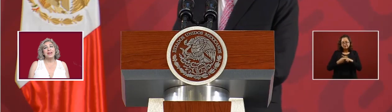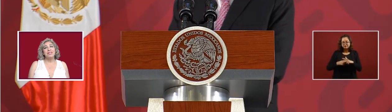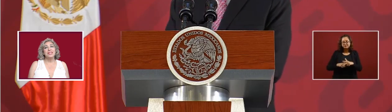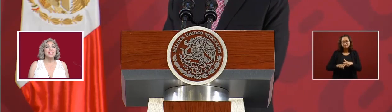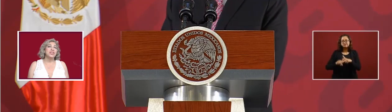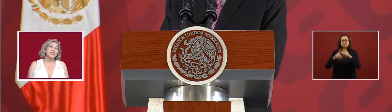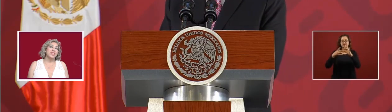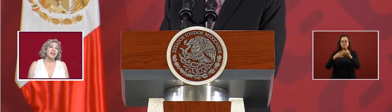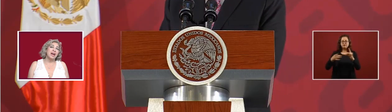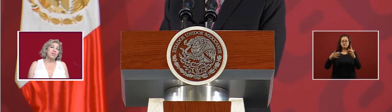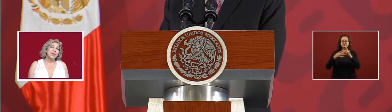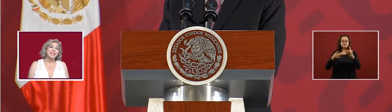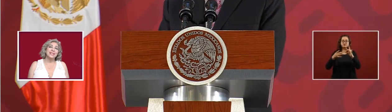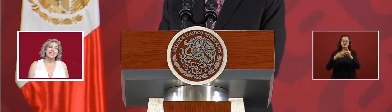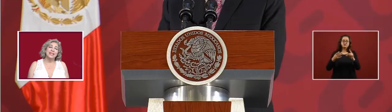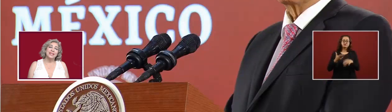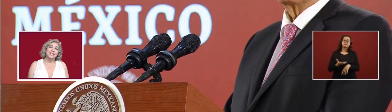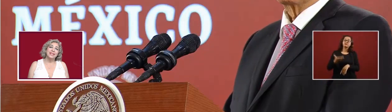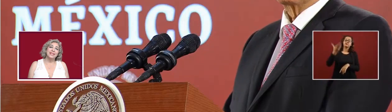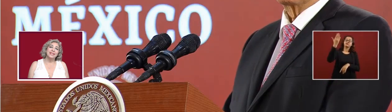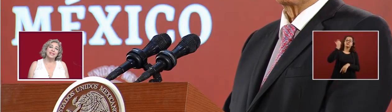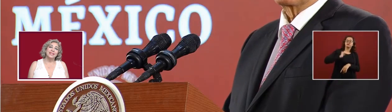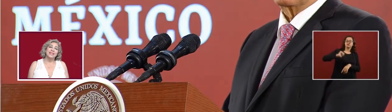that during the conquest